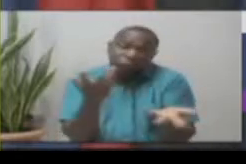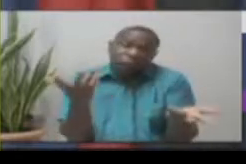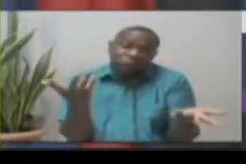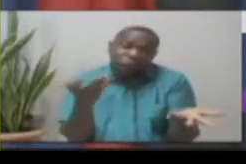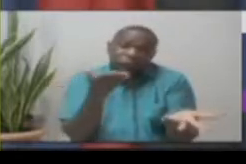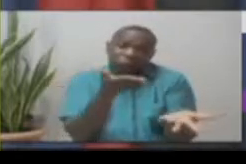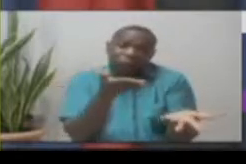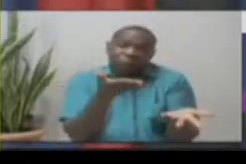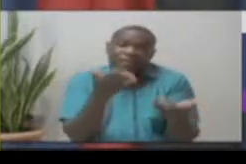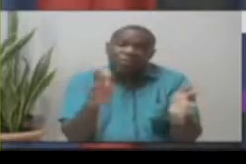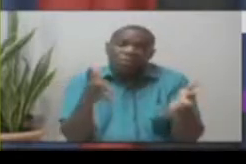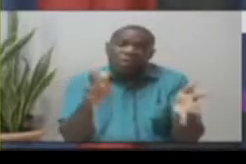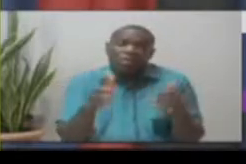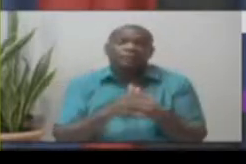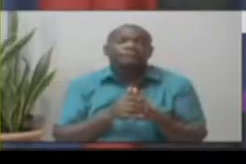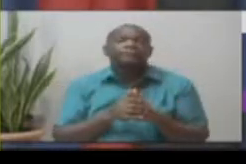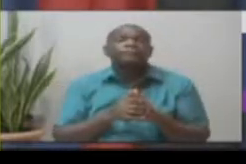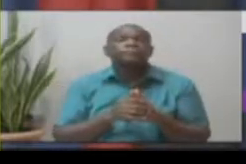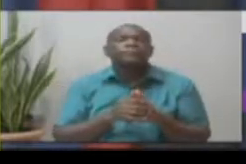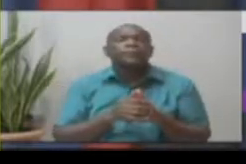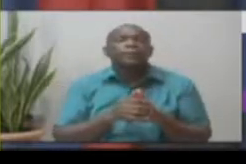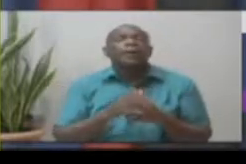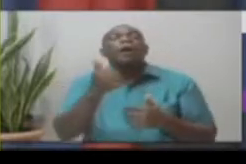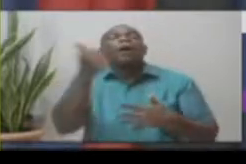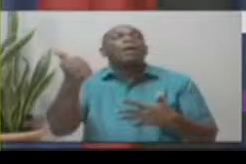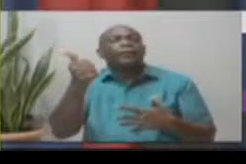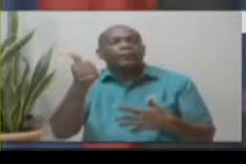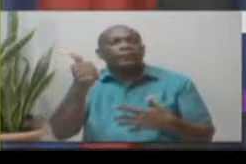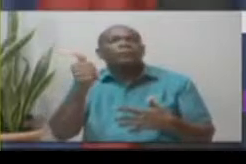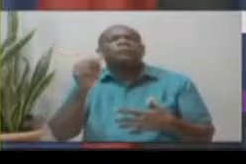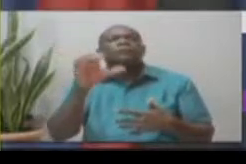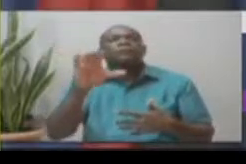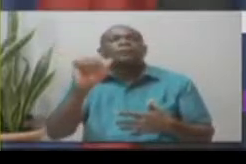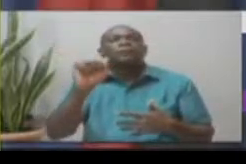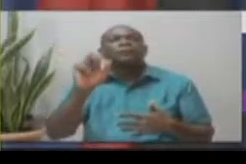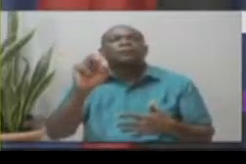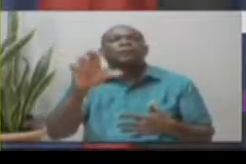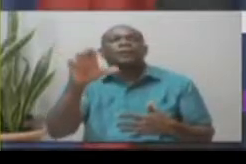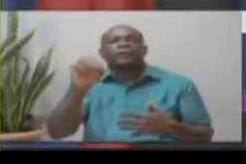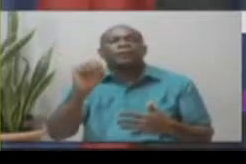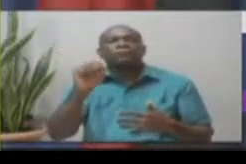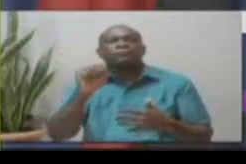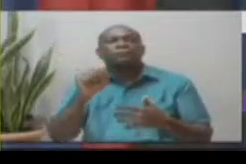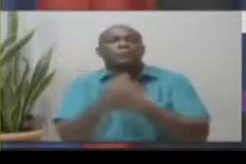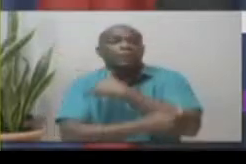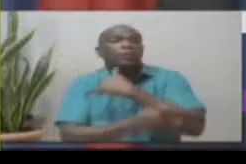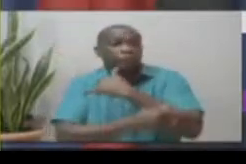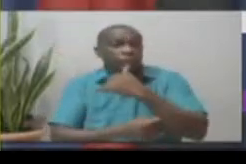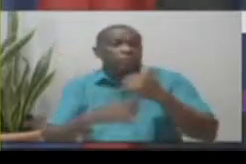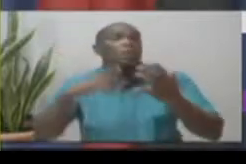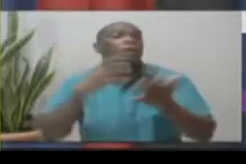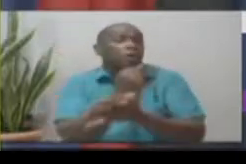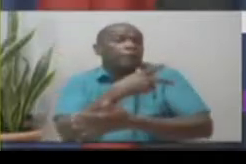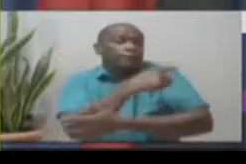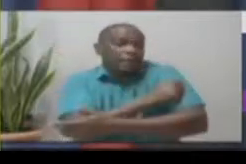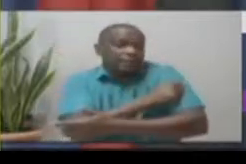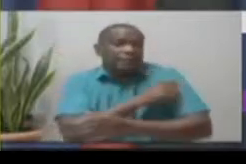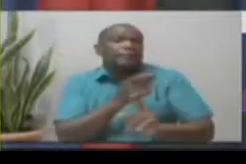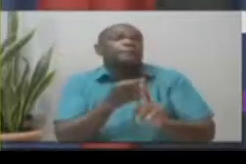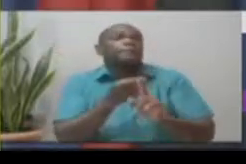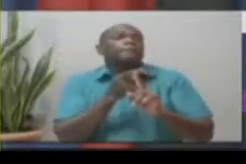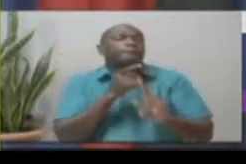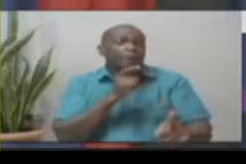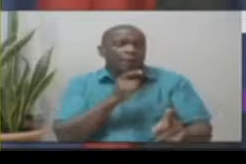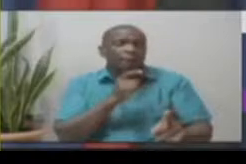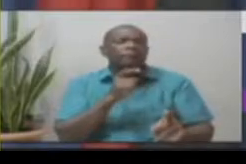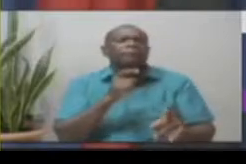CARICOM neighbors who had vaccines from their mother country and others who were